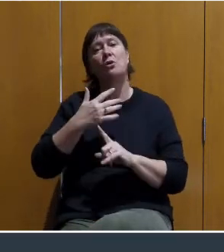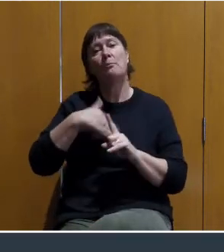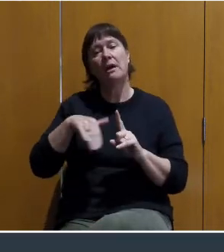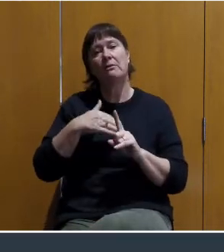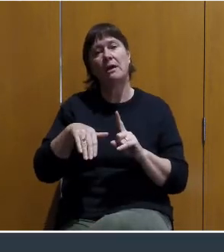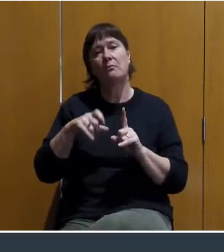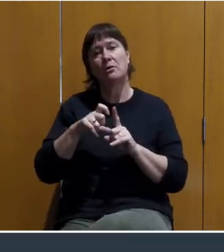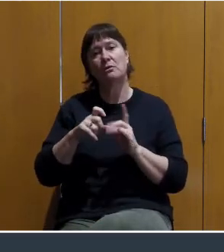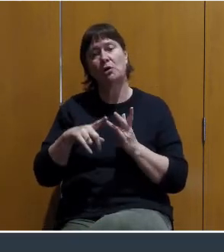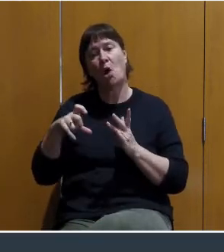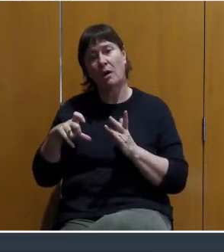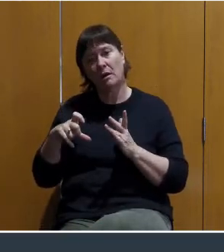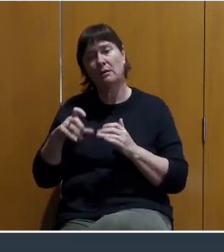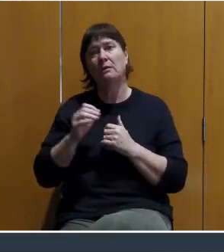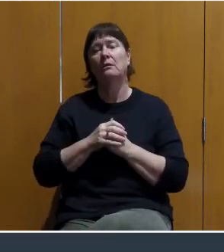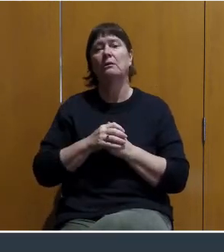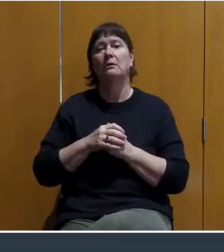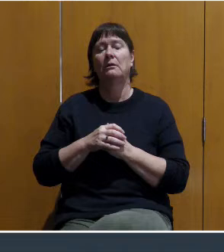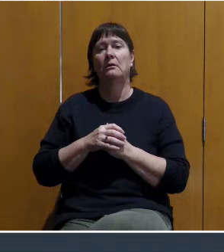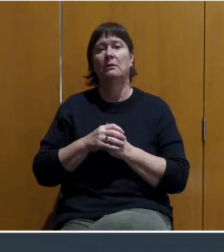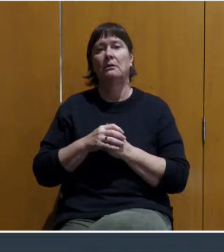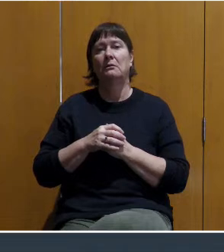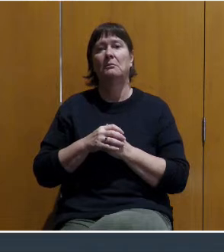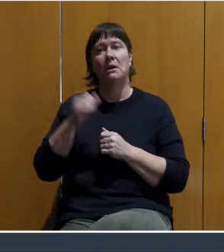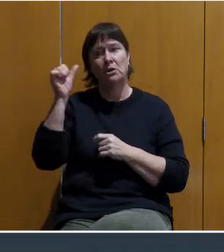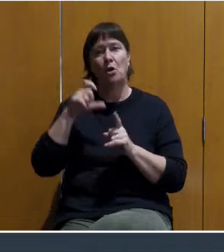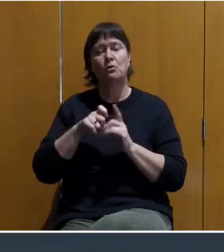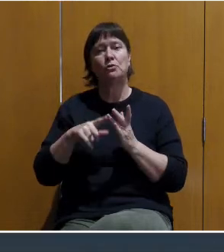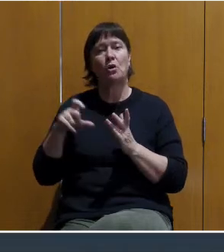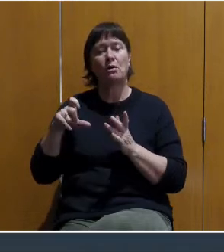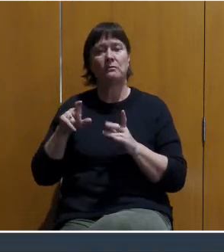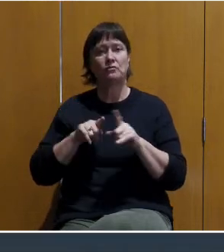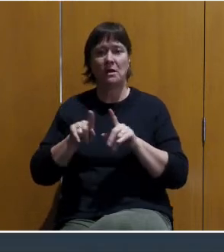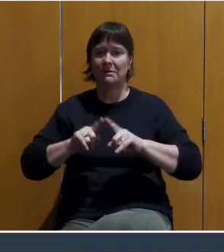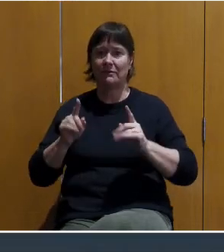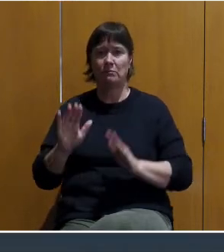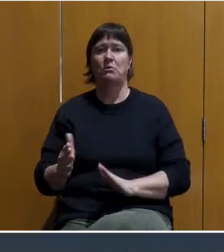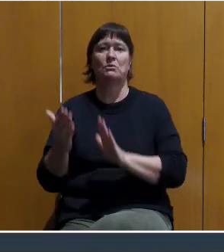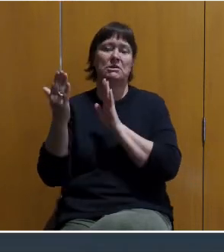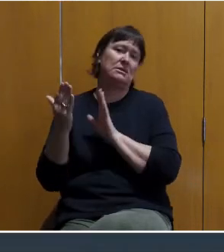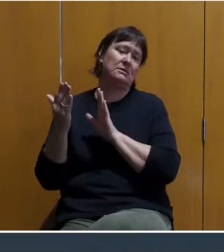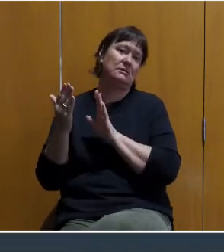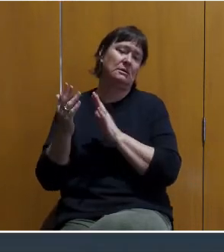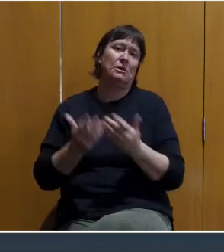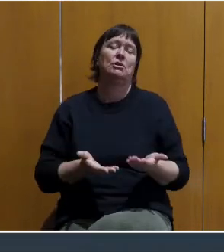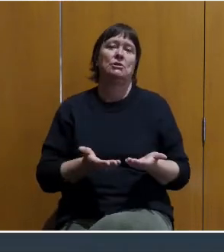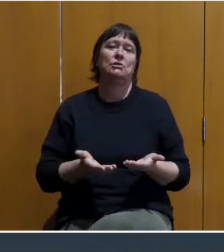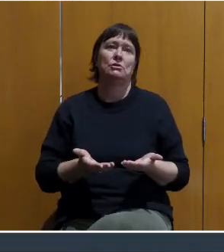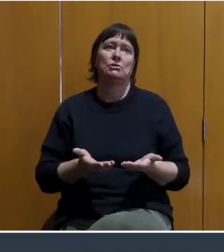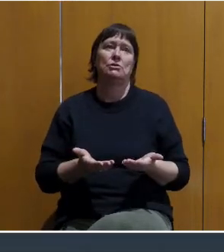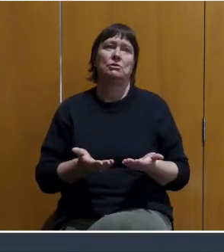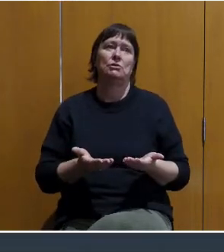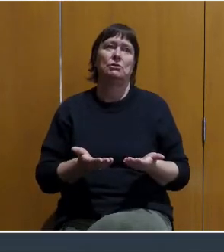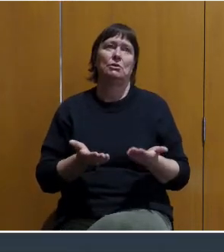Department of Conservation, and I know that DOC has tried a number of different approaches to encourage